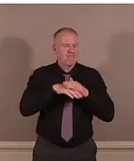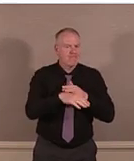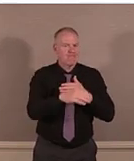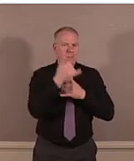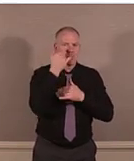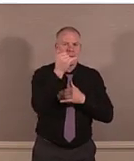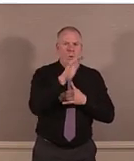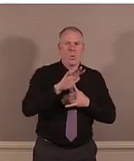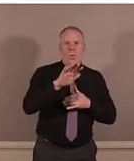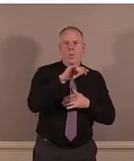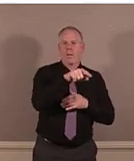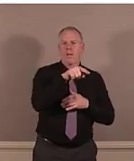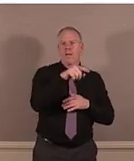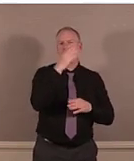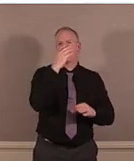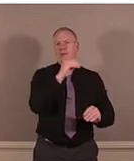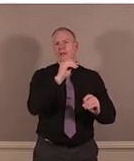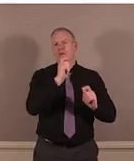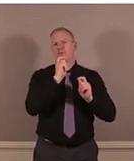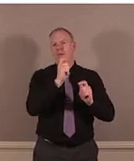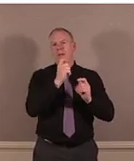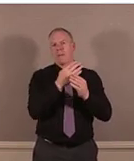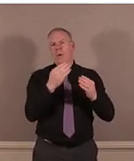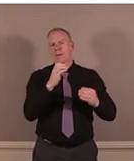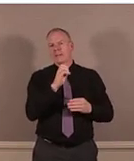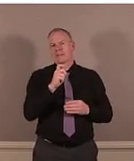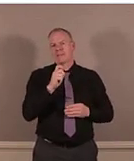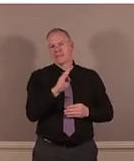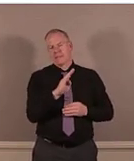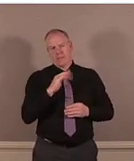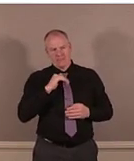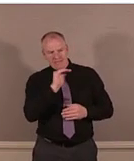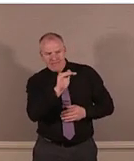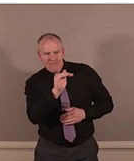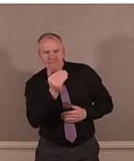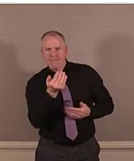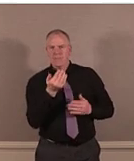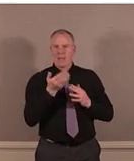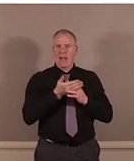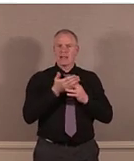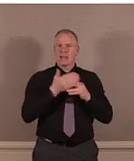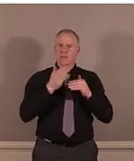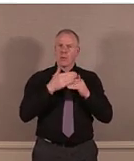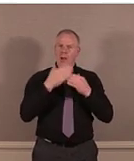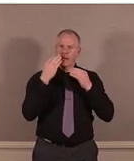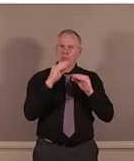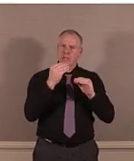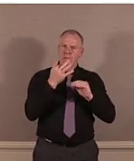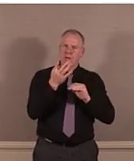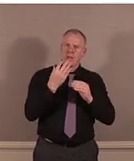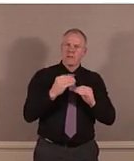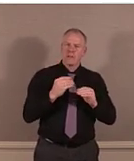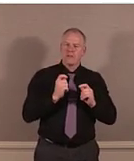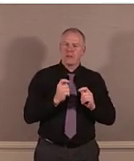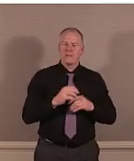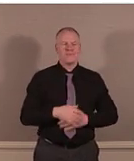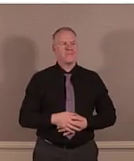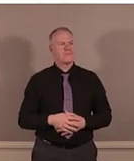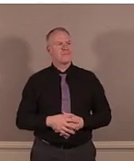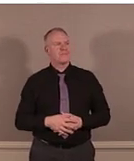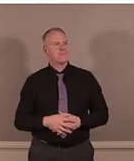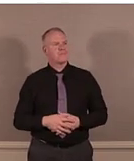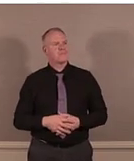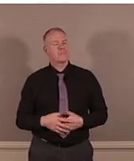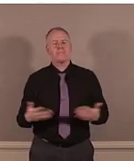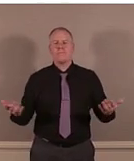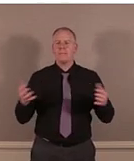your local education training board to access further education and training. And just to touch, I suppose, there